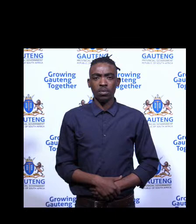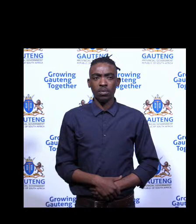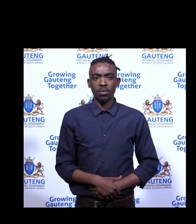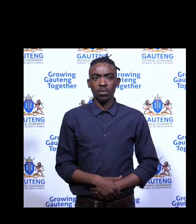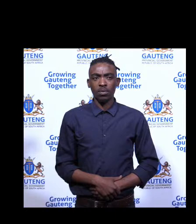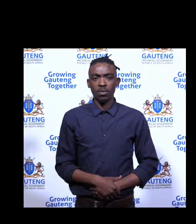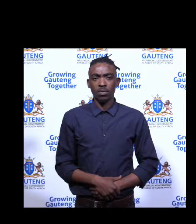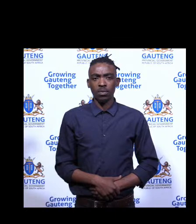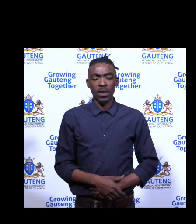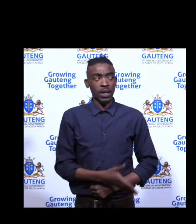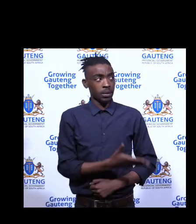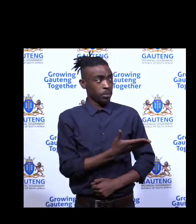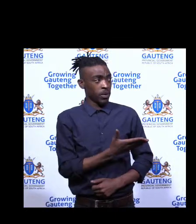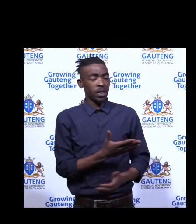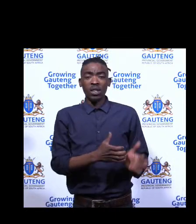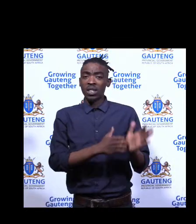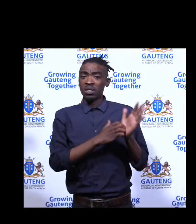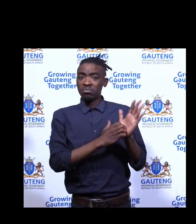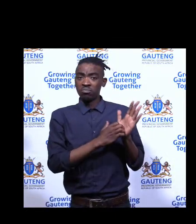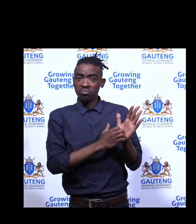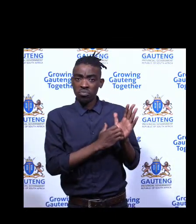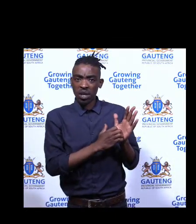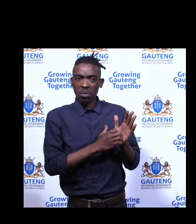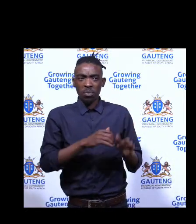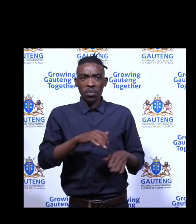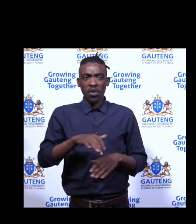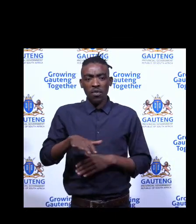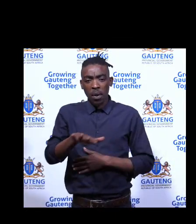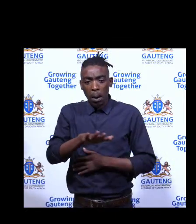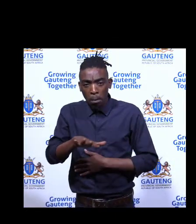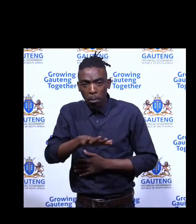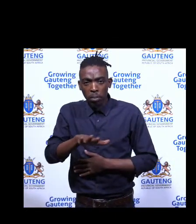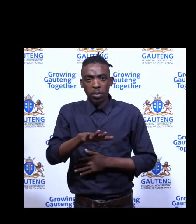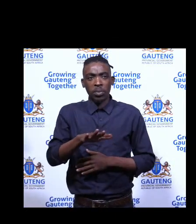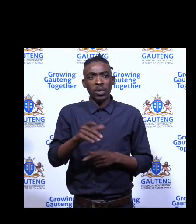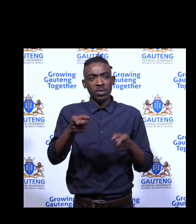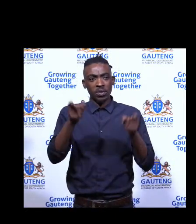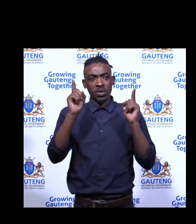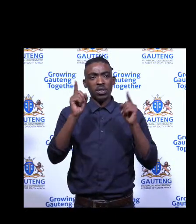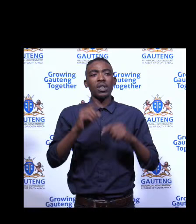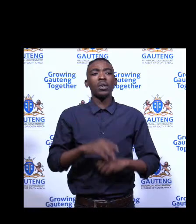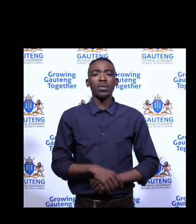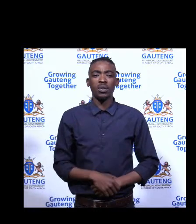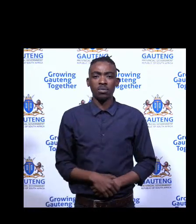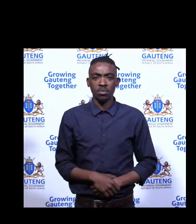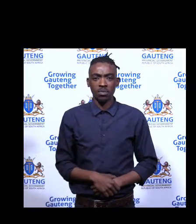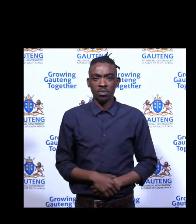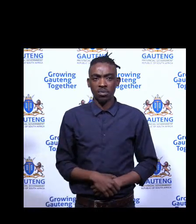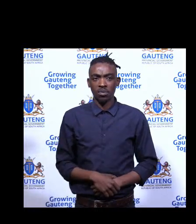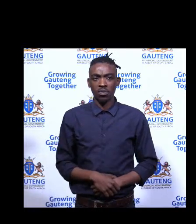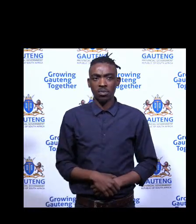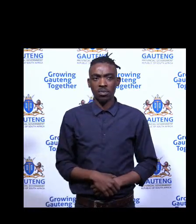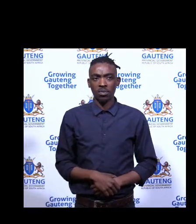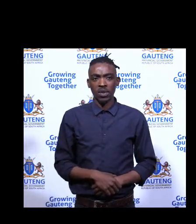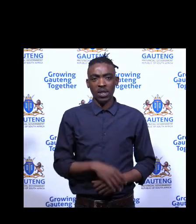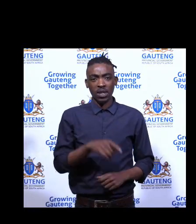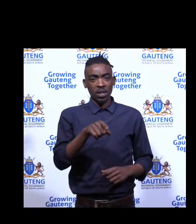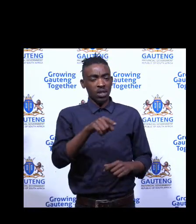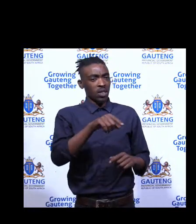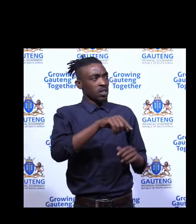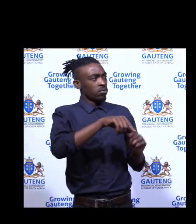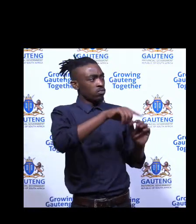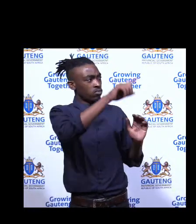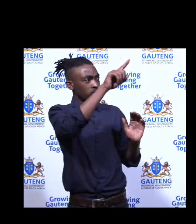So this is an example of how this clusterization works. This is basically a graph of a section